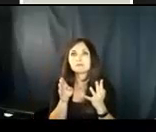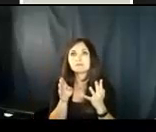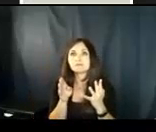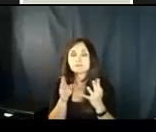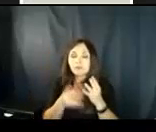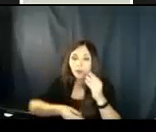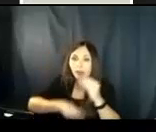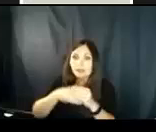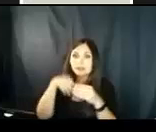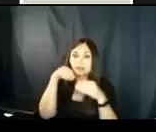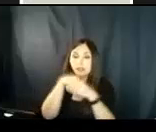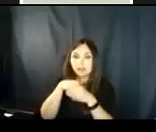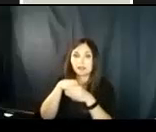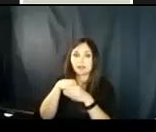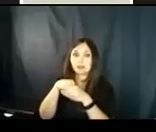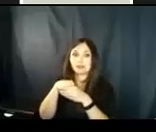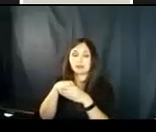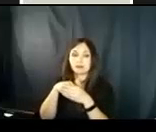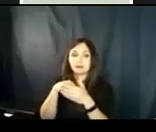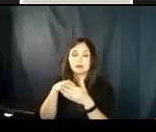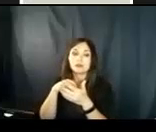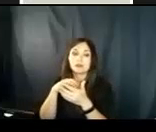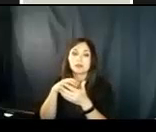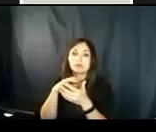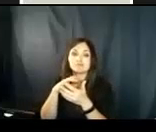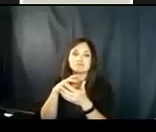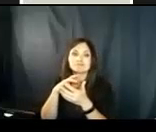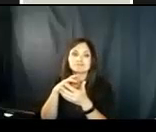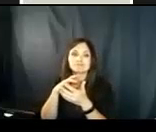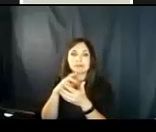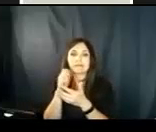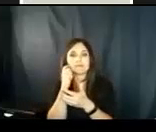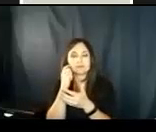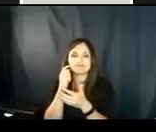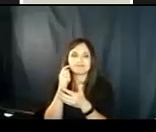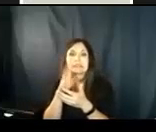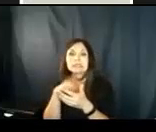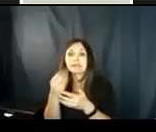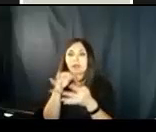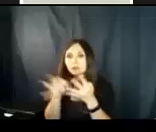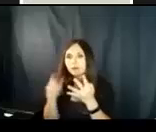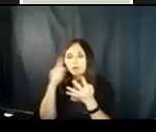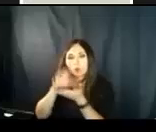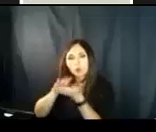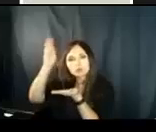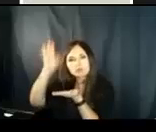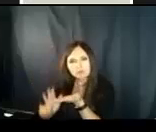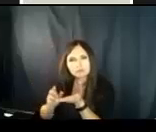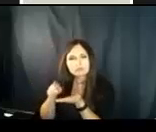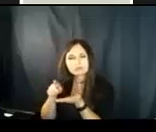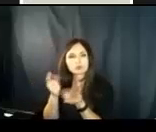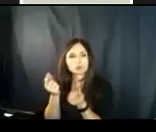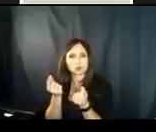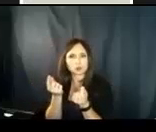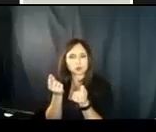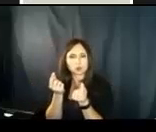adding into for all of your learners. Giving them the option is going to provide